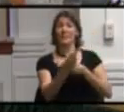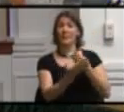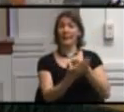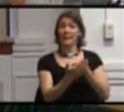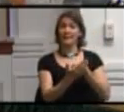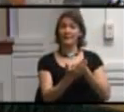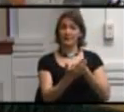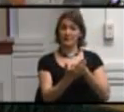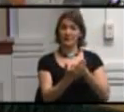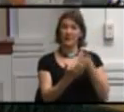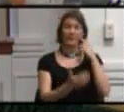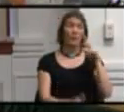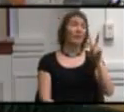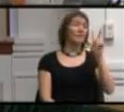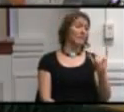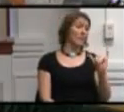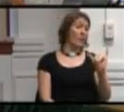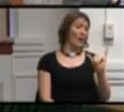the